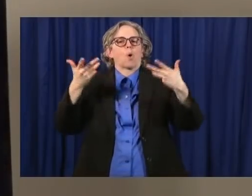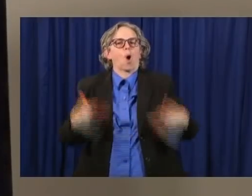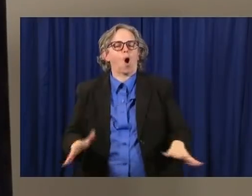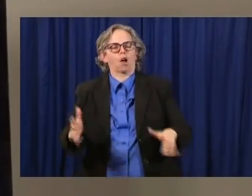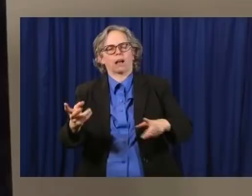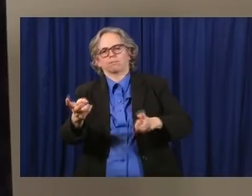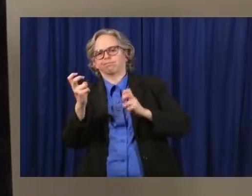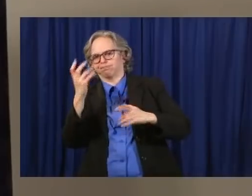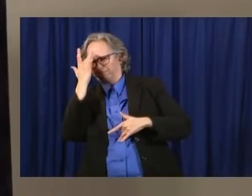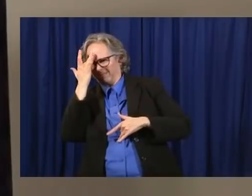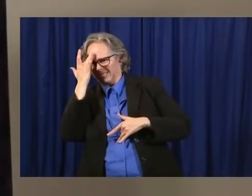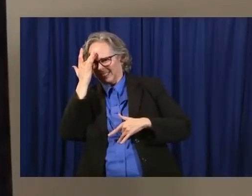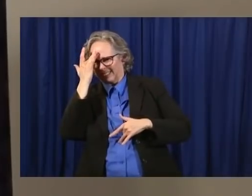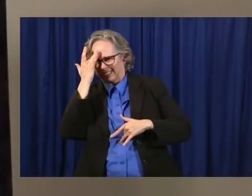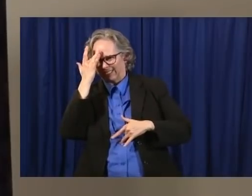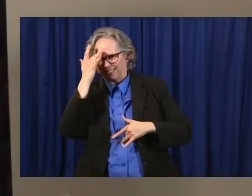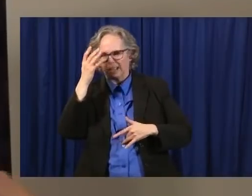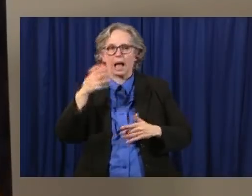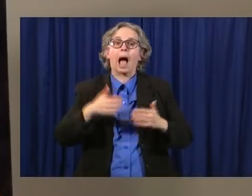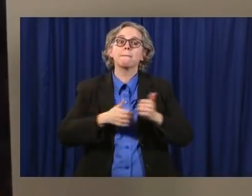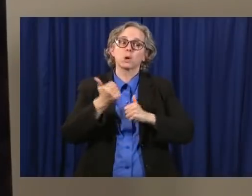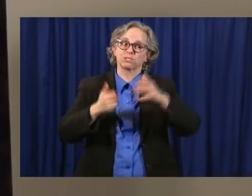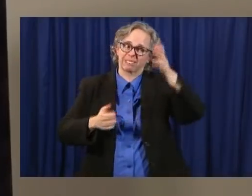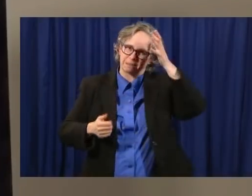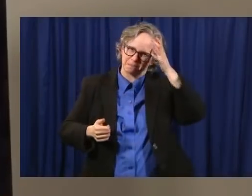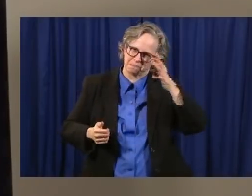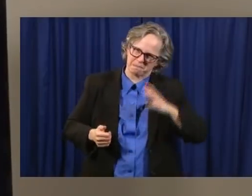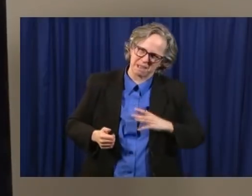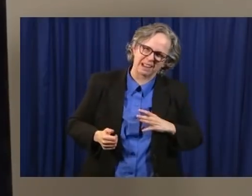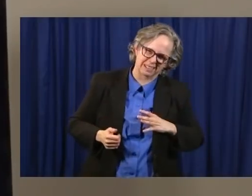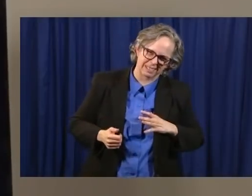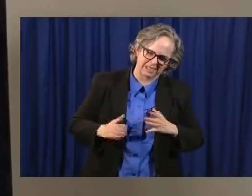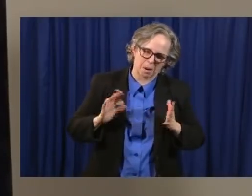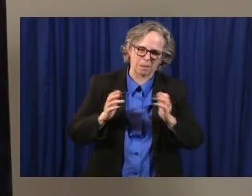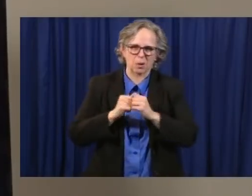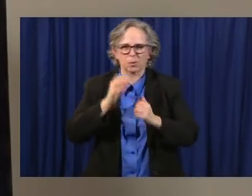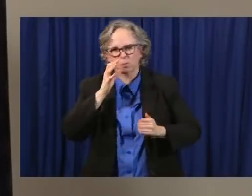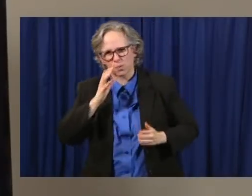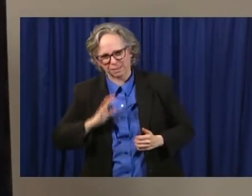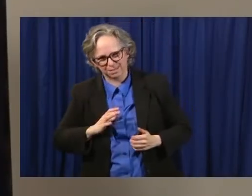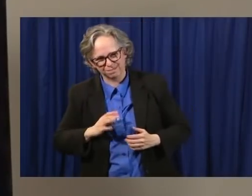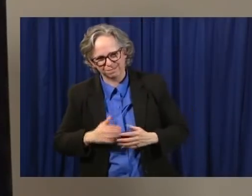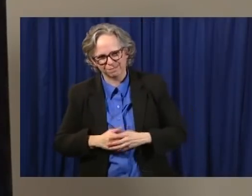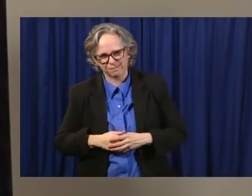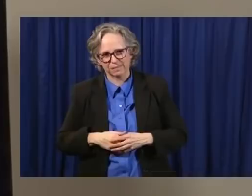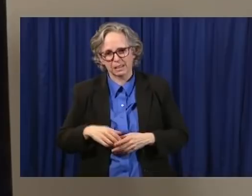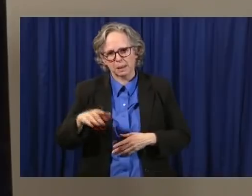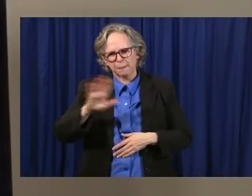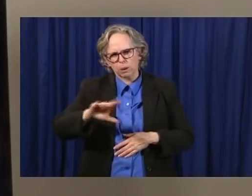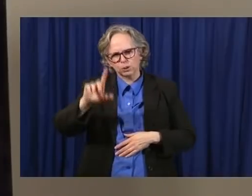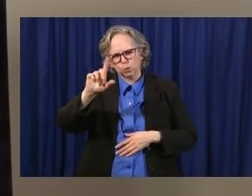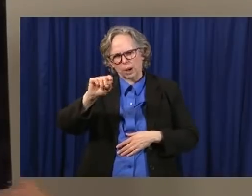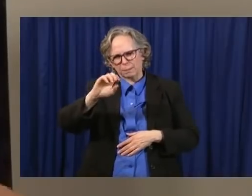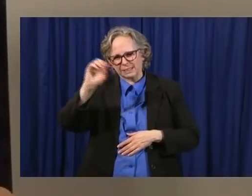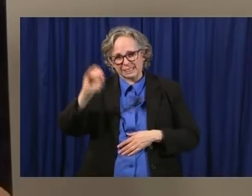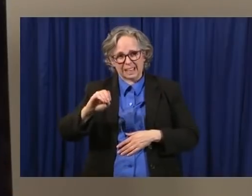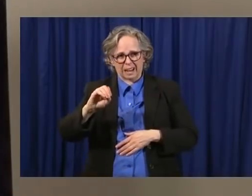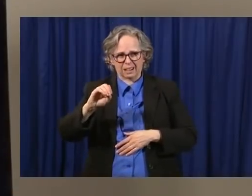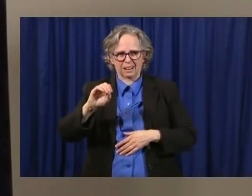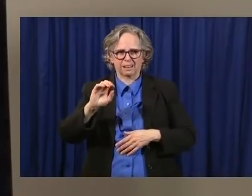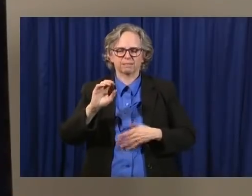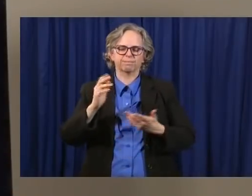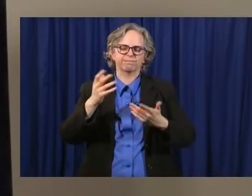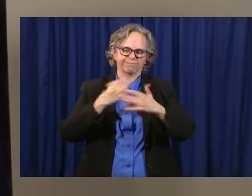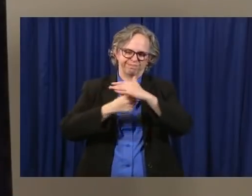this point. Our hospitalizations, 20% of our cases require hospitalization,